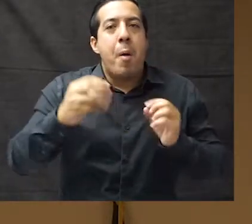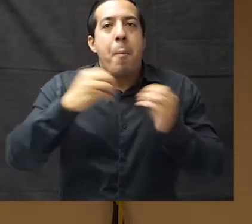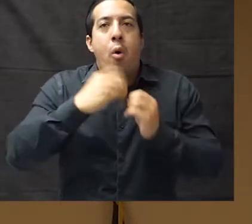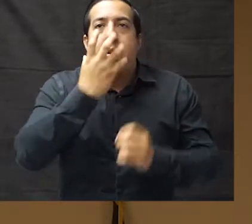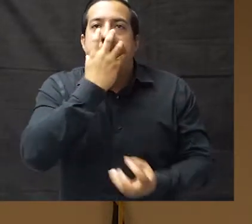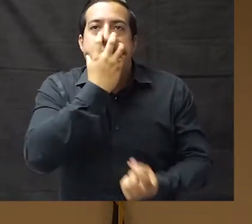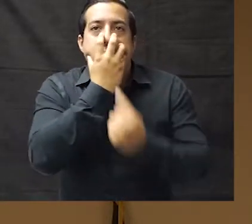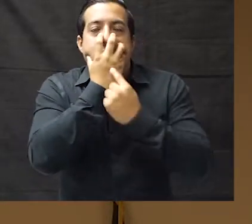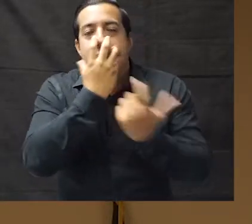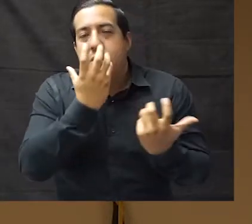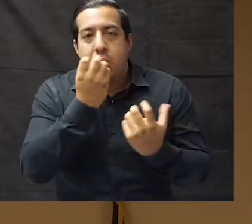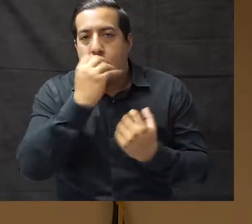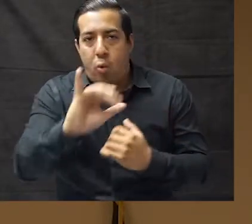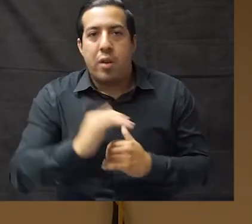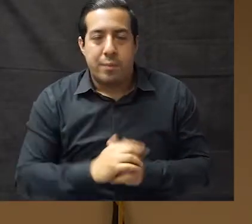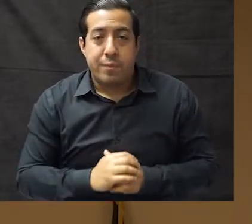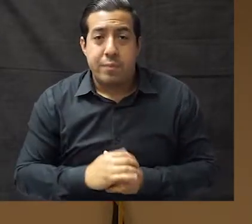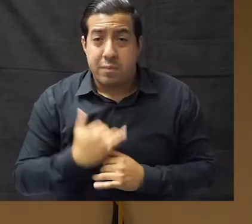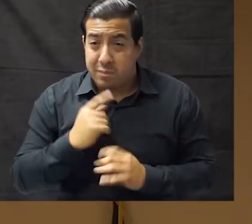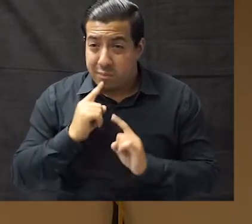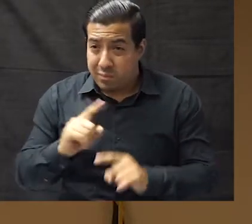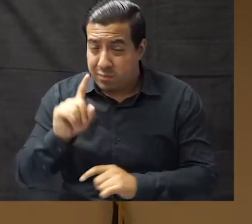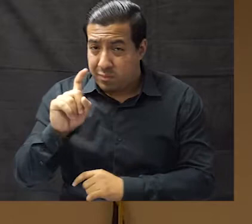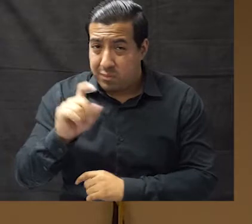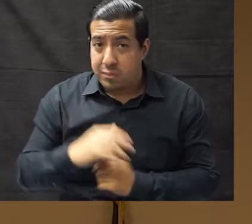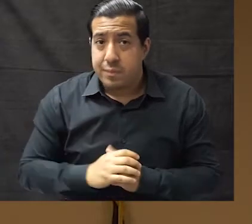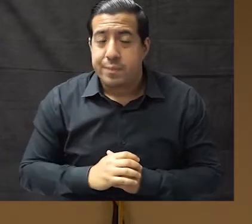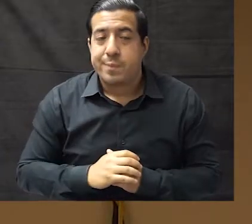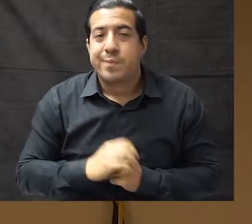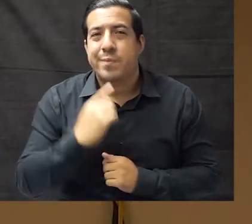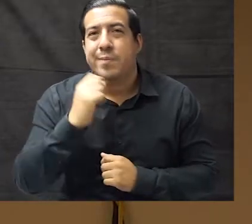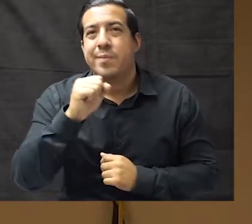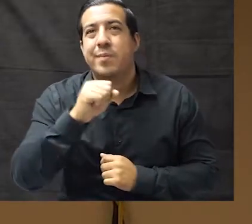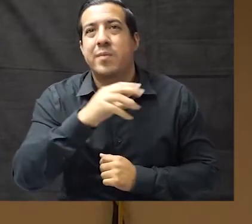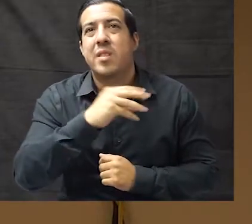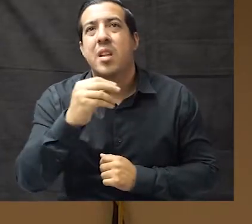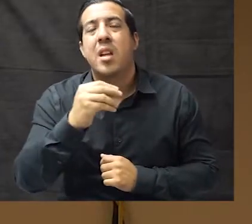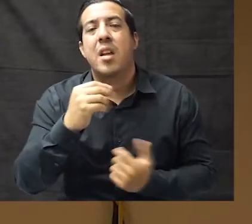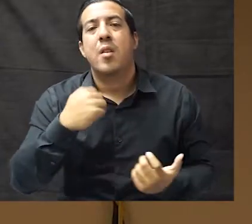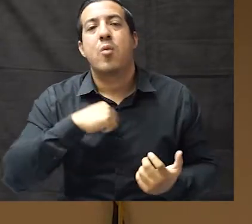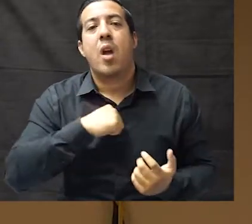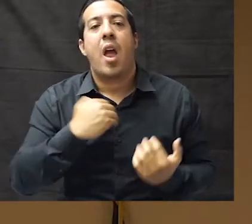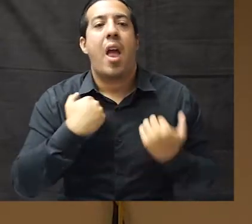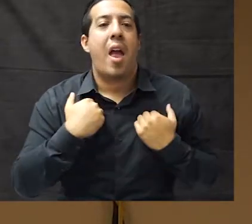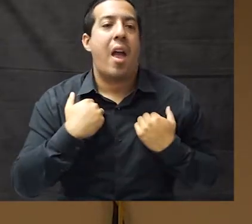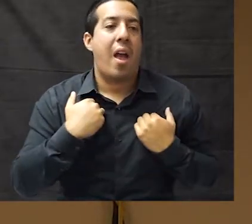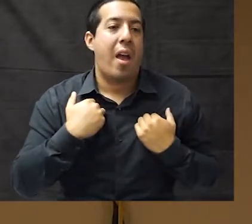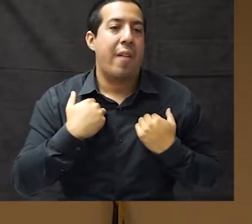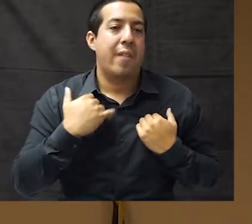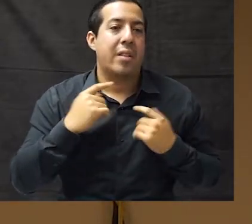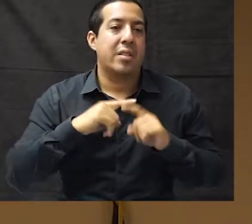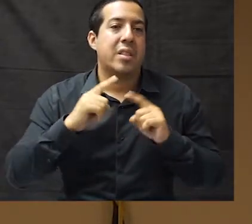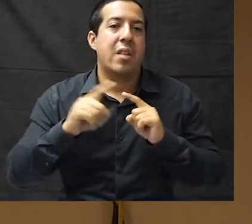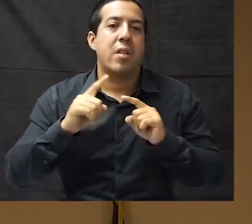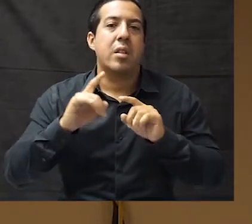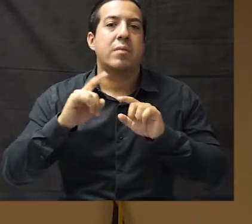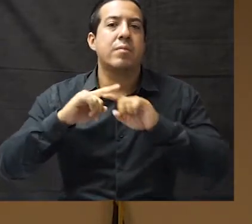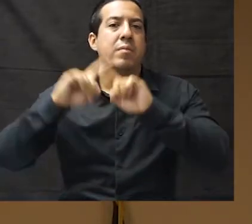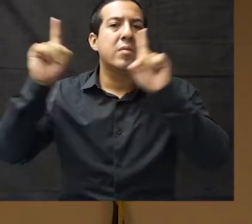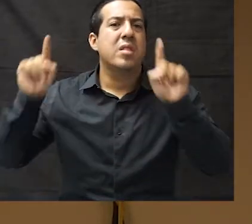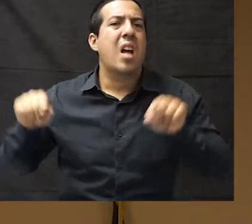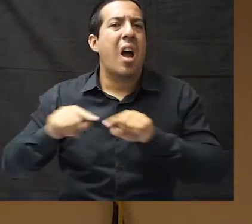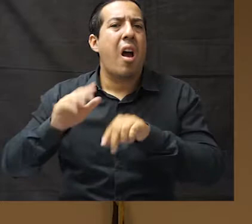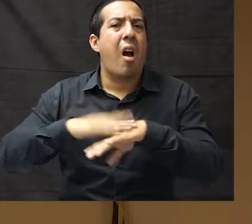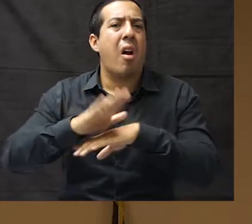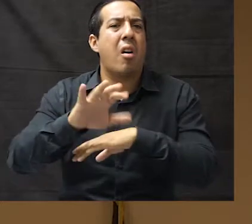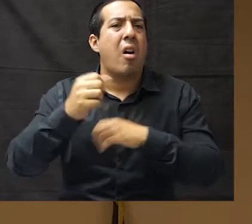in order to pick these signs off of your. It certainly wouldn't hurt. It's not going to hurt you at all, but I